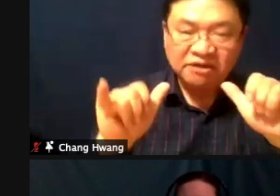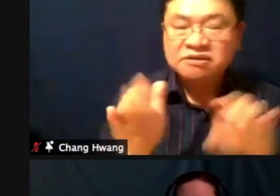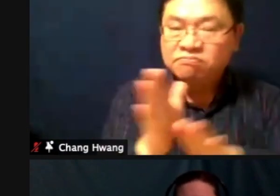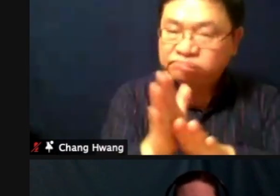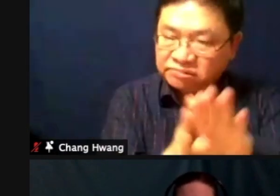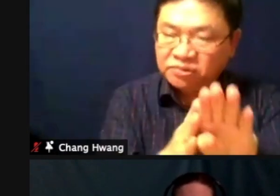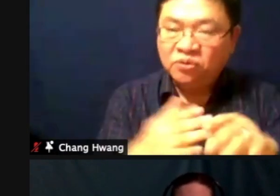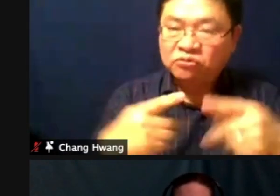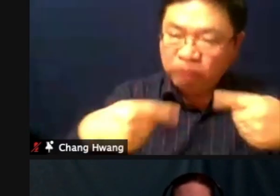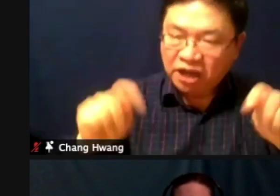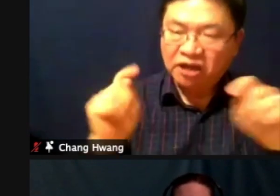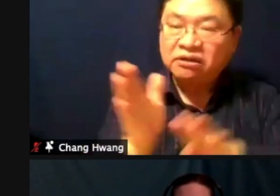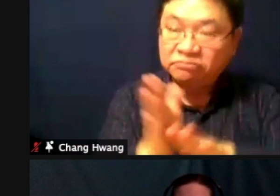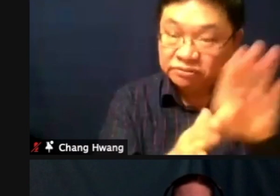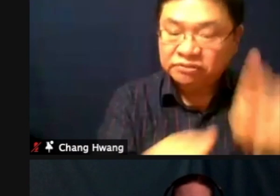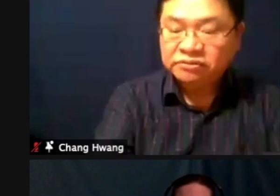structure in place.